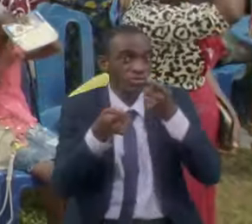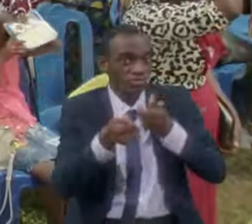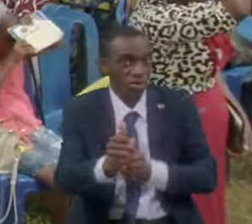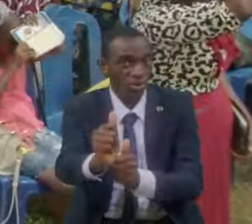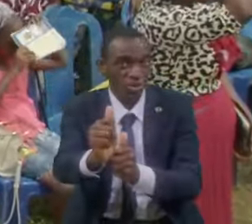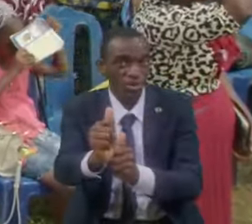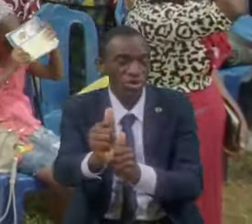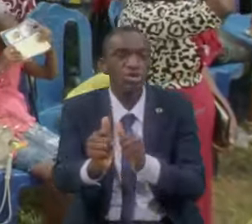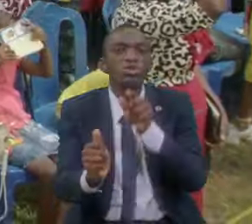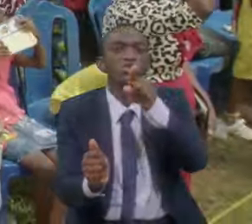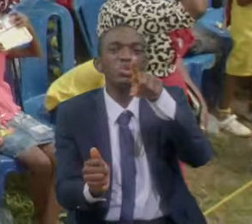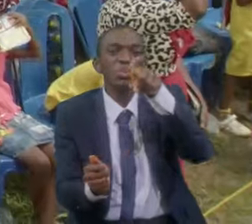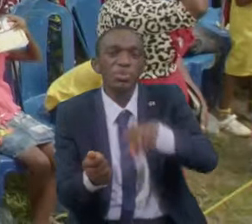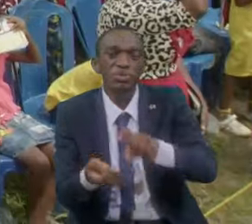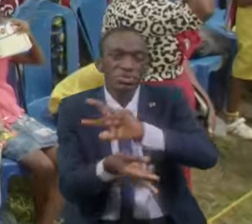Repent of them,